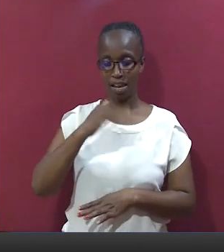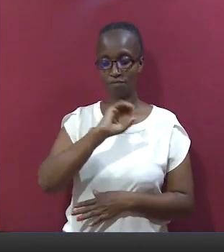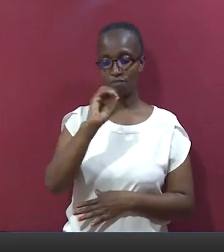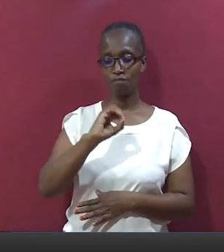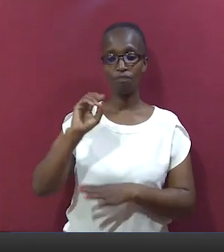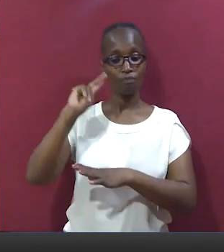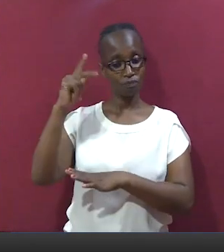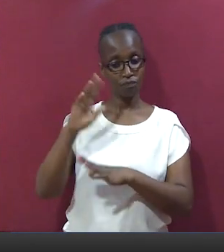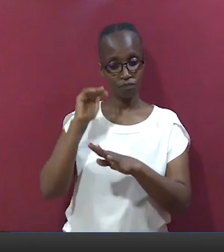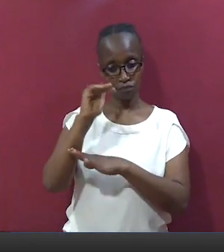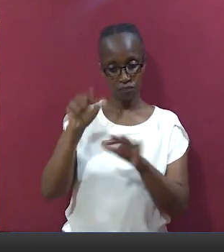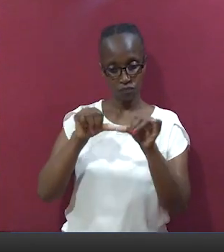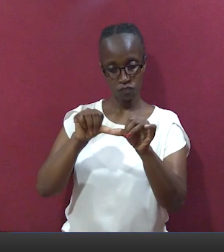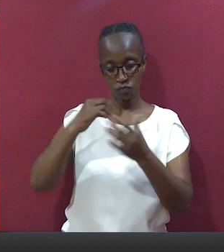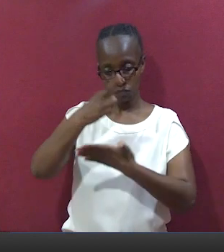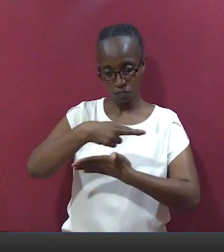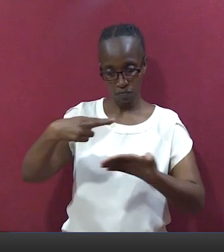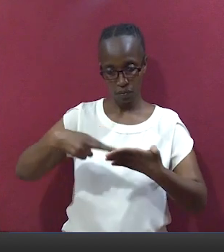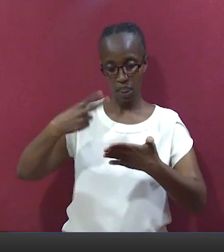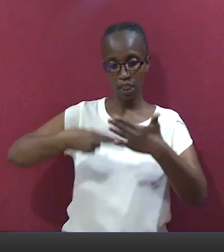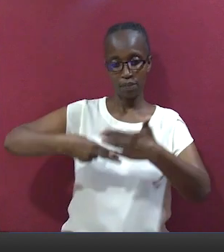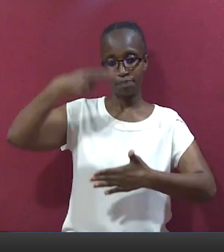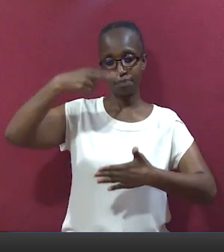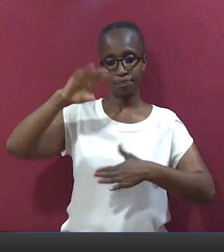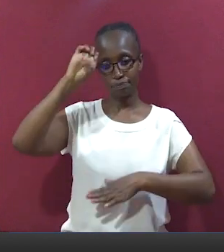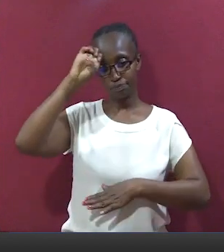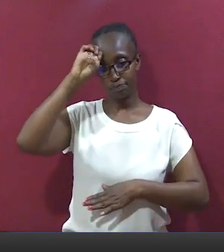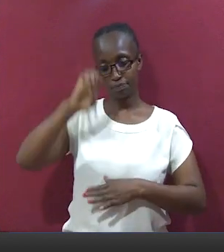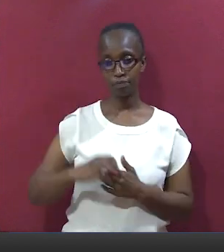fursa hiyo na kujisajili kwa masomo ya juu. Dennis Mwendwa, Undugu TV.